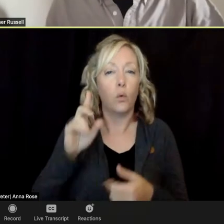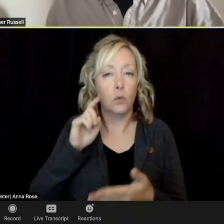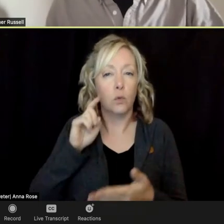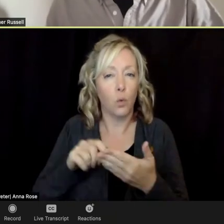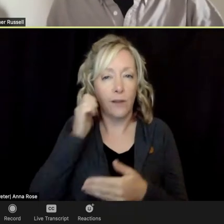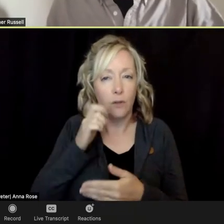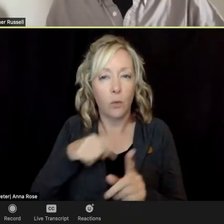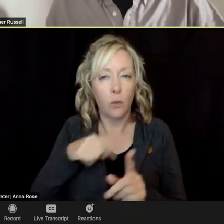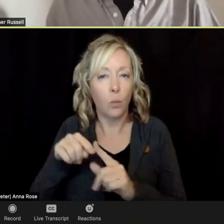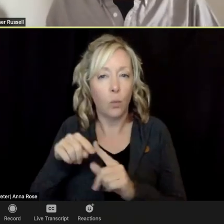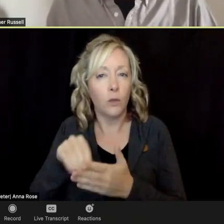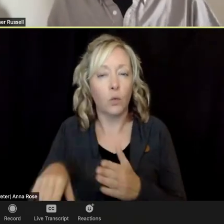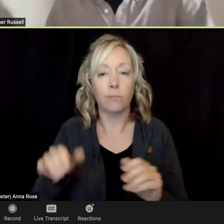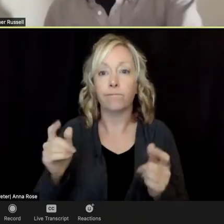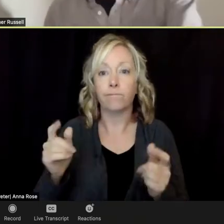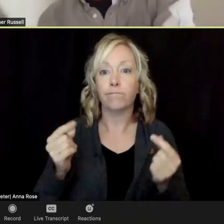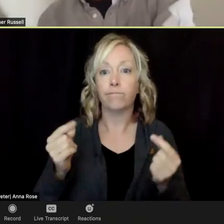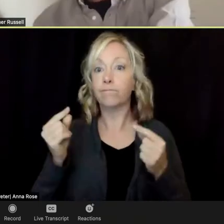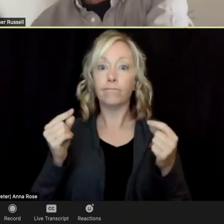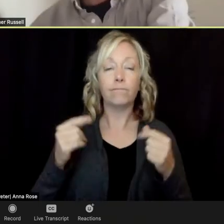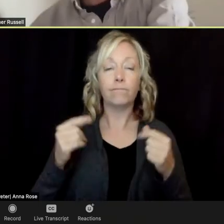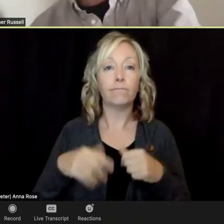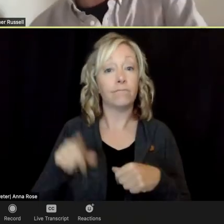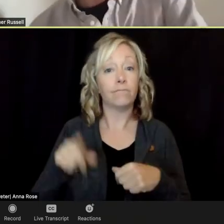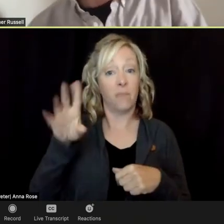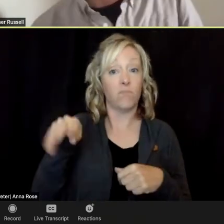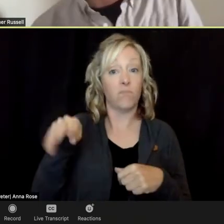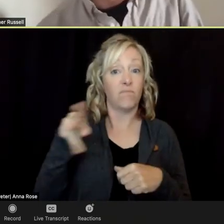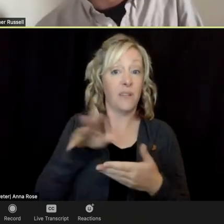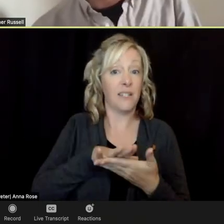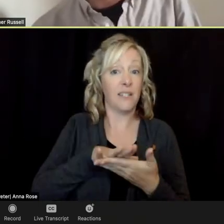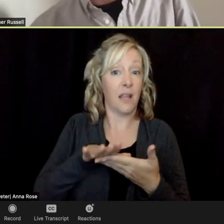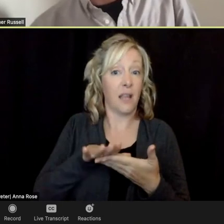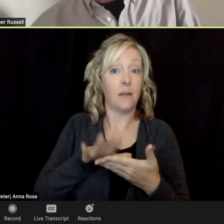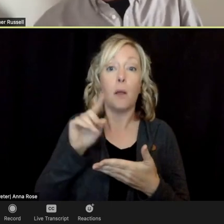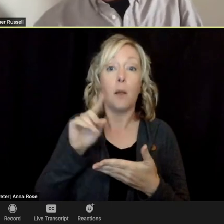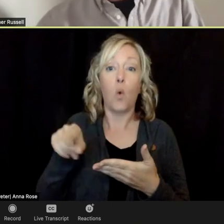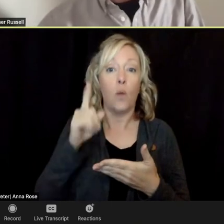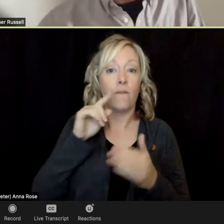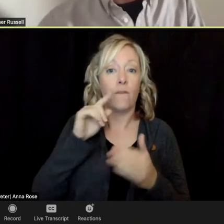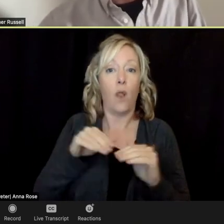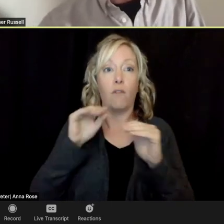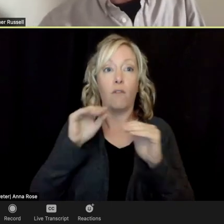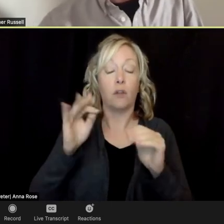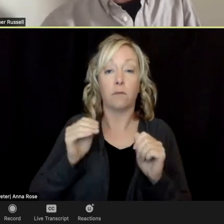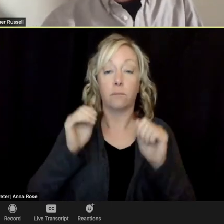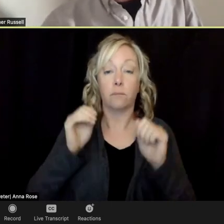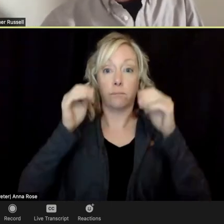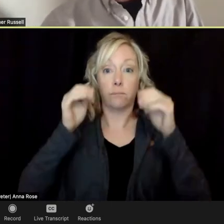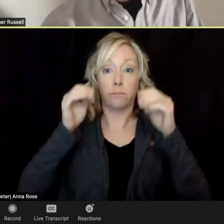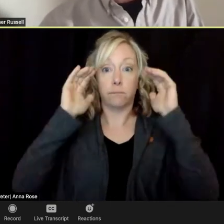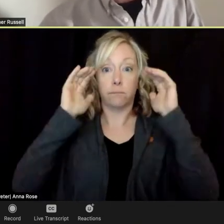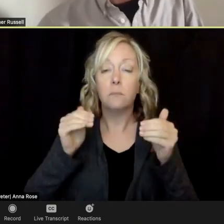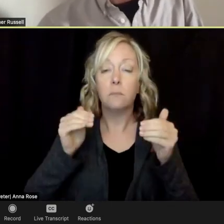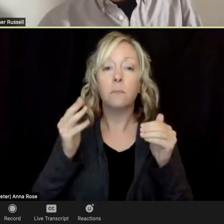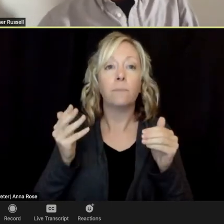times? And this is a nice assessment, but it's really only looking at the levels of arousal. It's not digging into